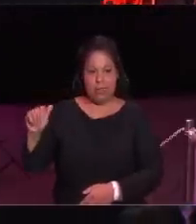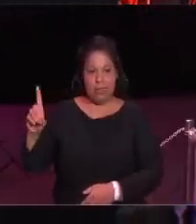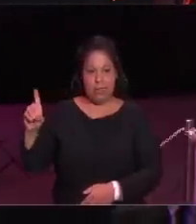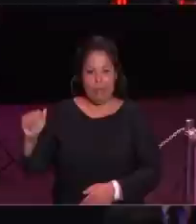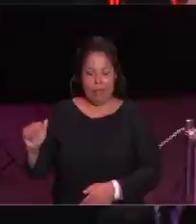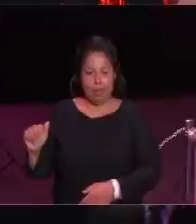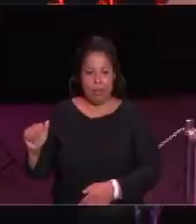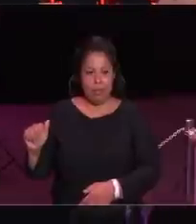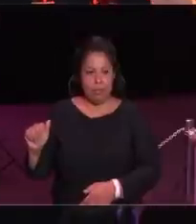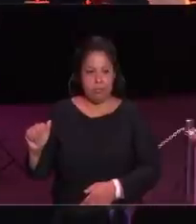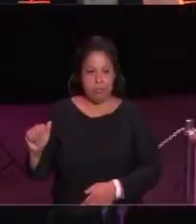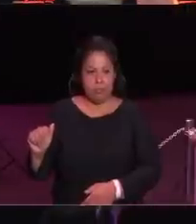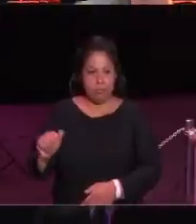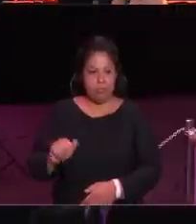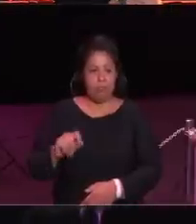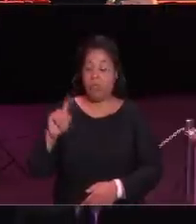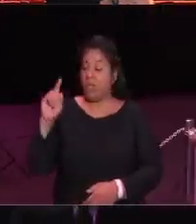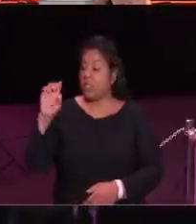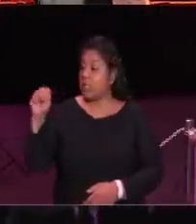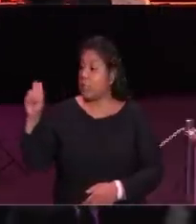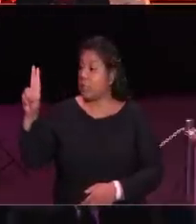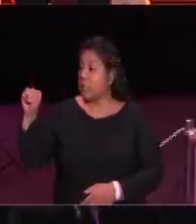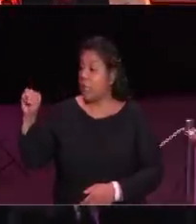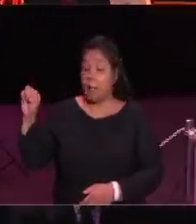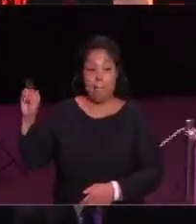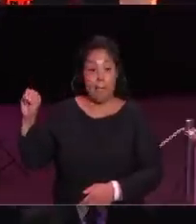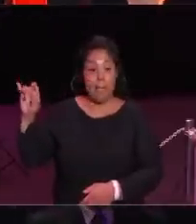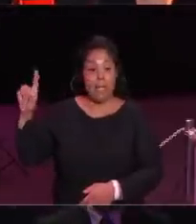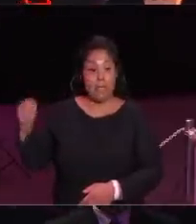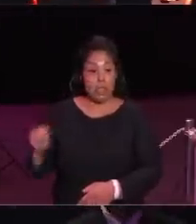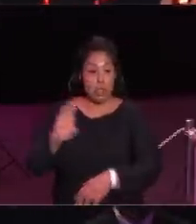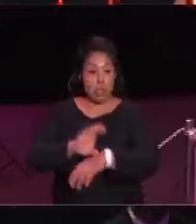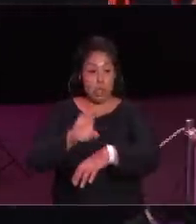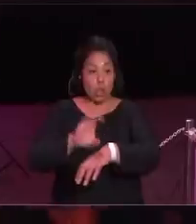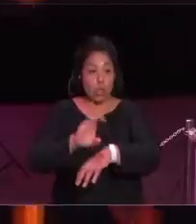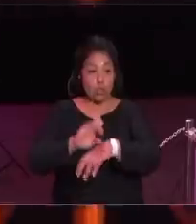Summit Church, $1,000. God bless you.